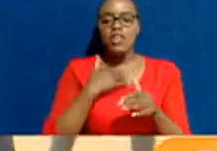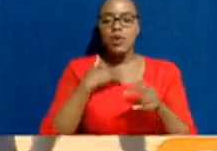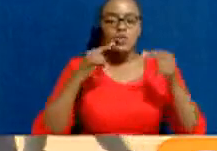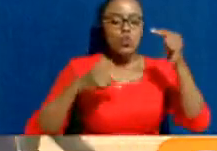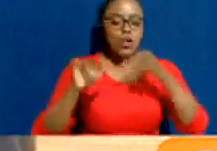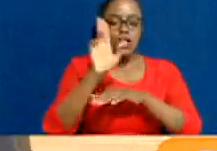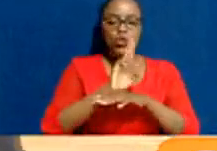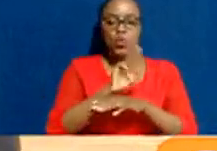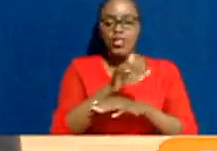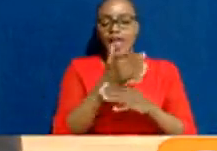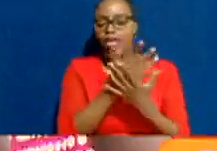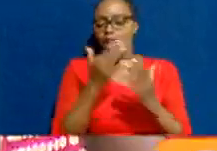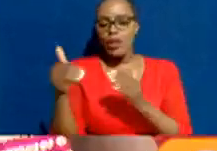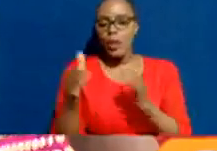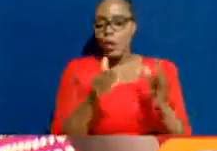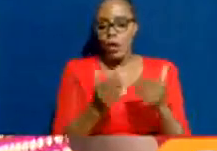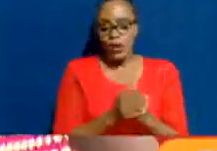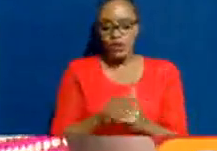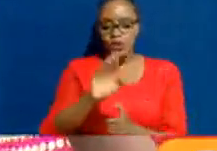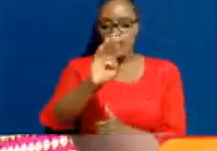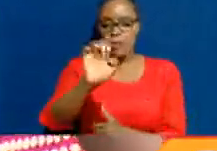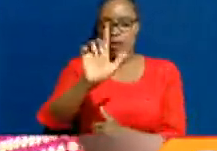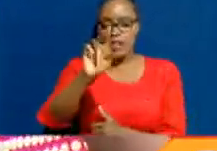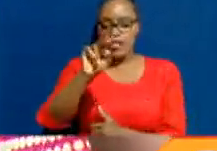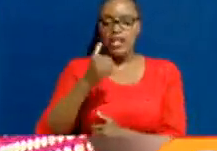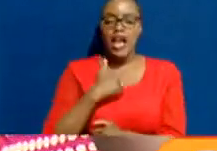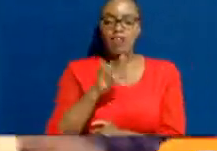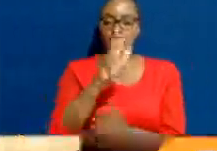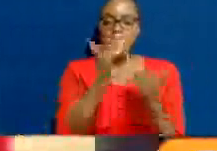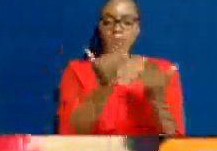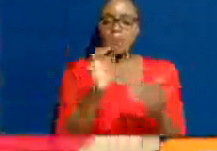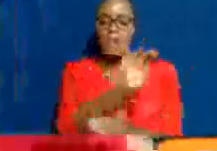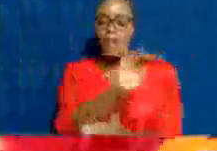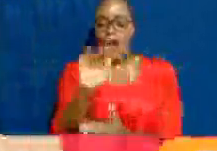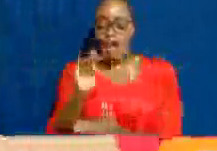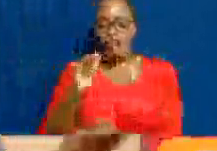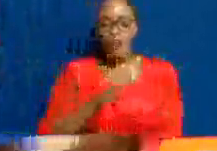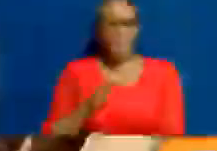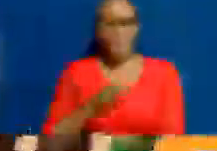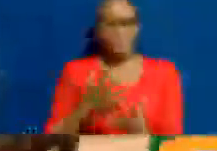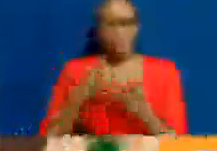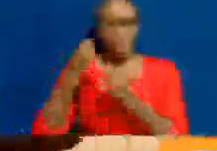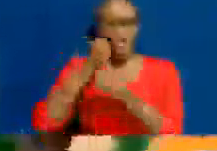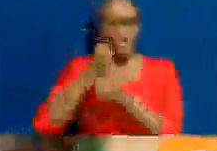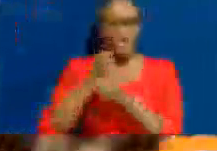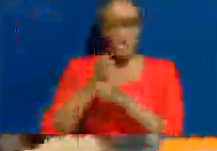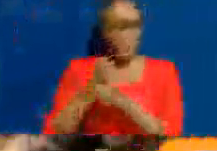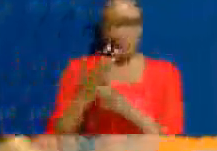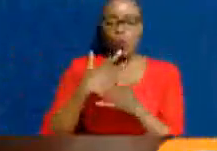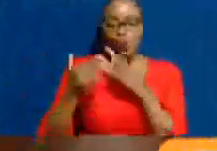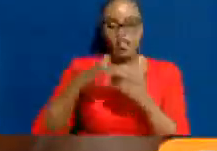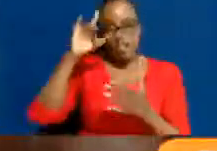kushinda wakitumia njia zozote zile. Beldine, who is a mother of three, has urged his fellow women to go out and do what they believe